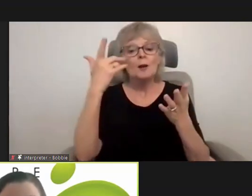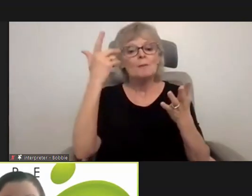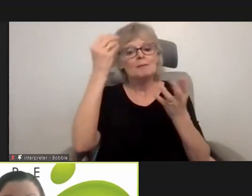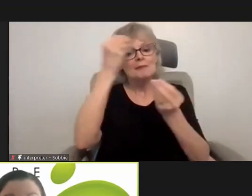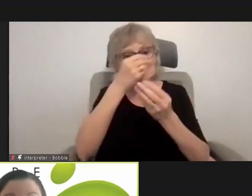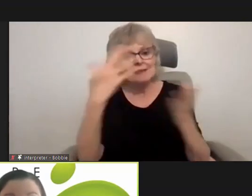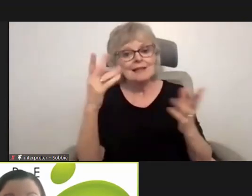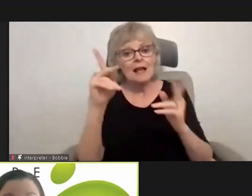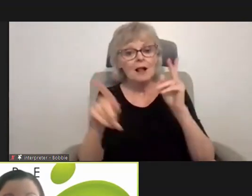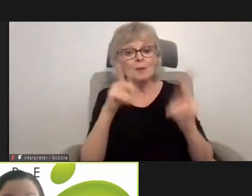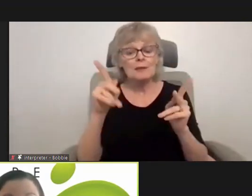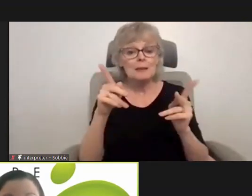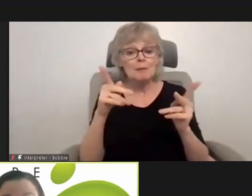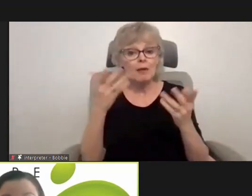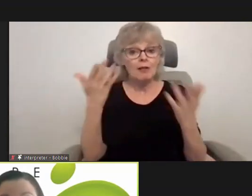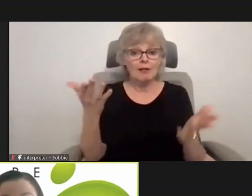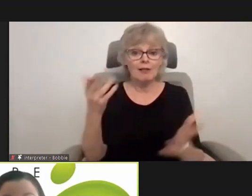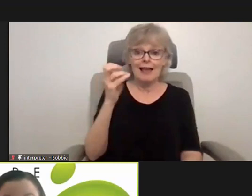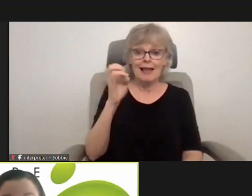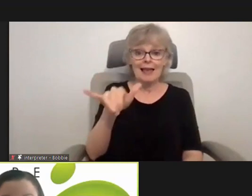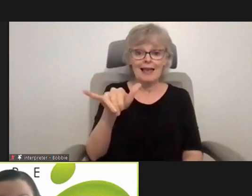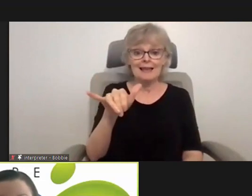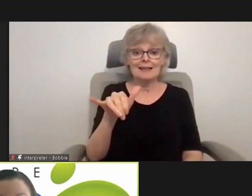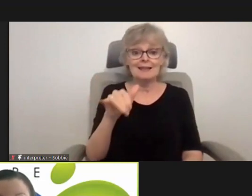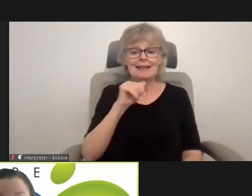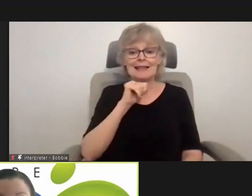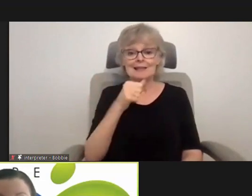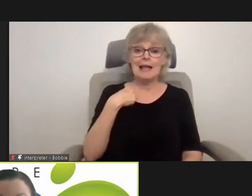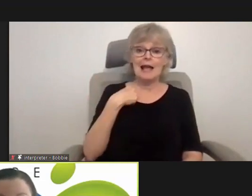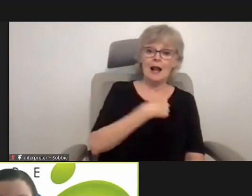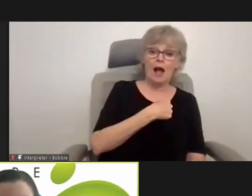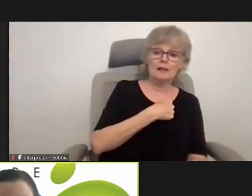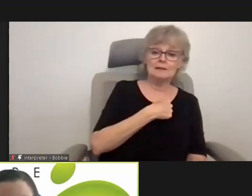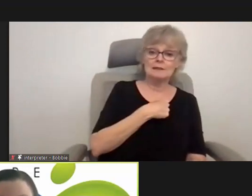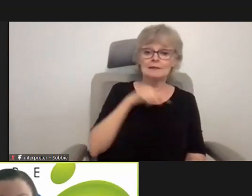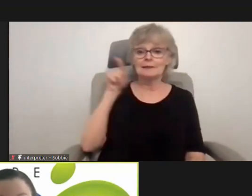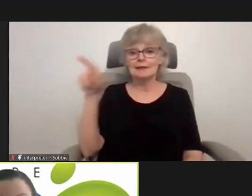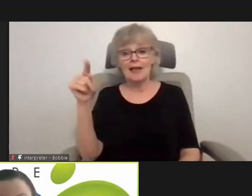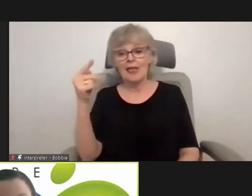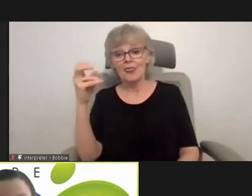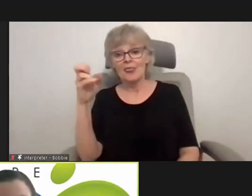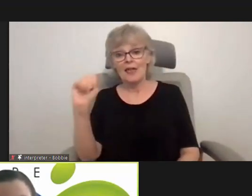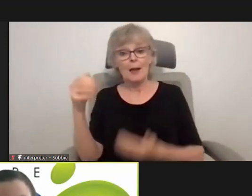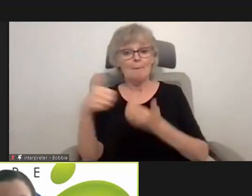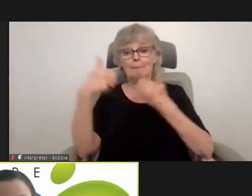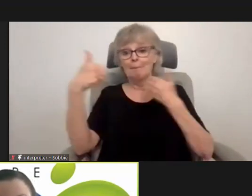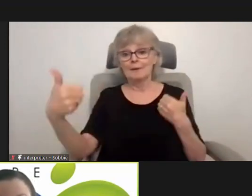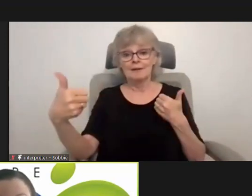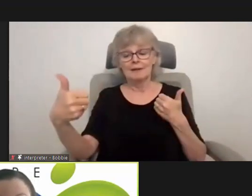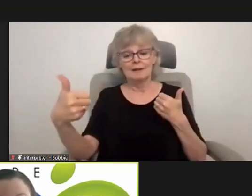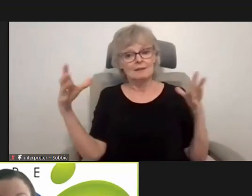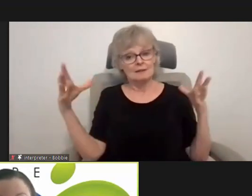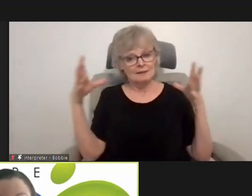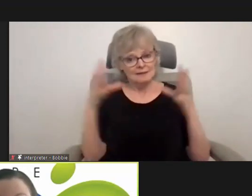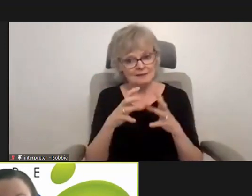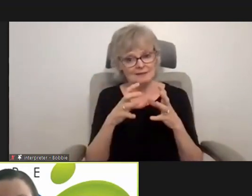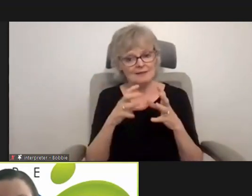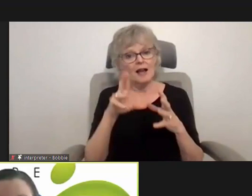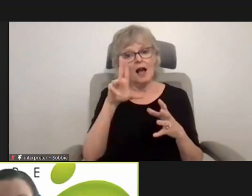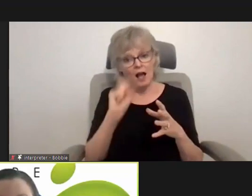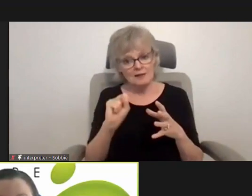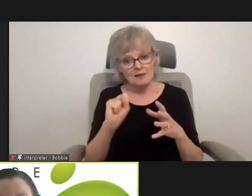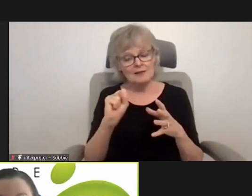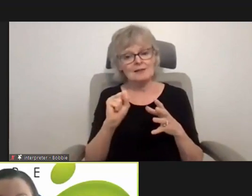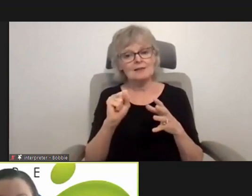hey, it's not us and them, it's us. Everyone is us, right? We're